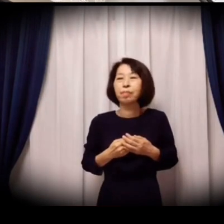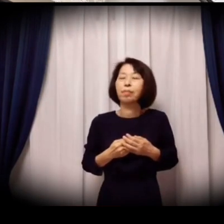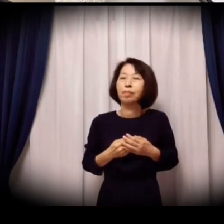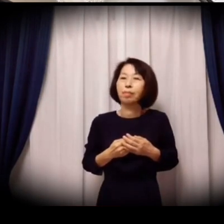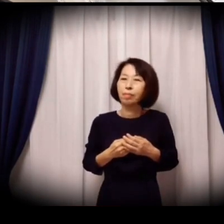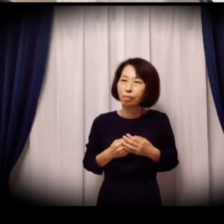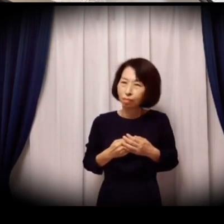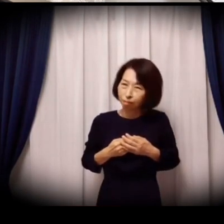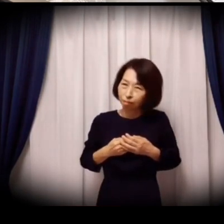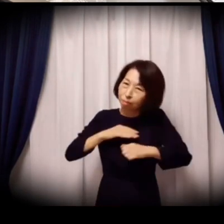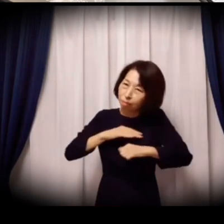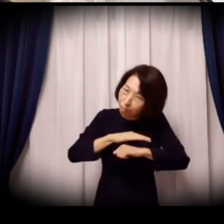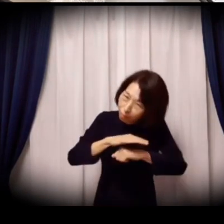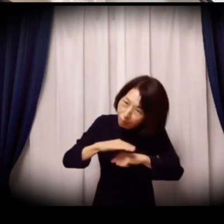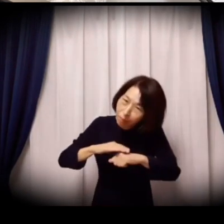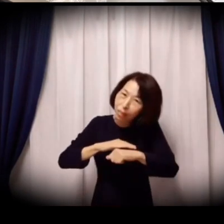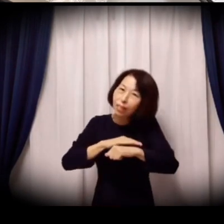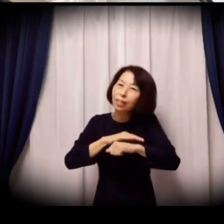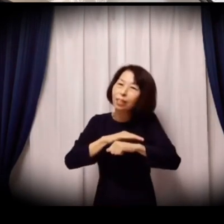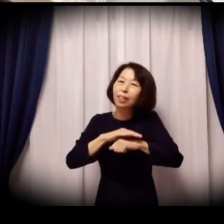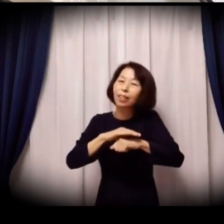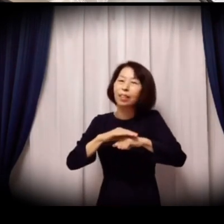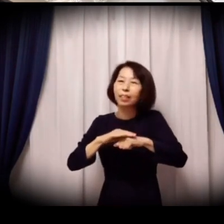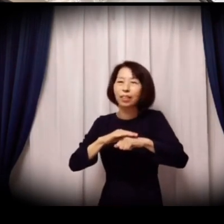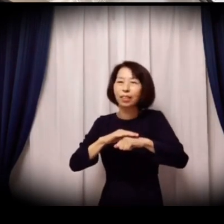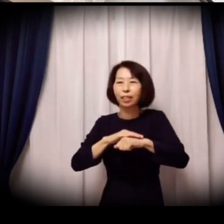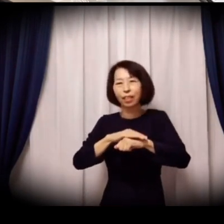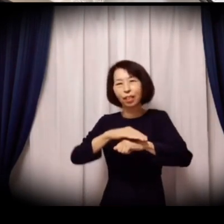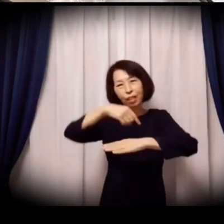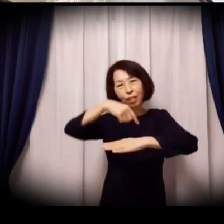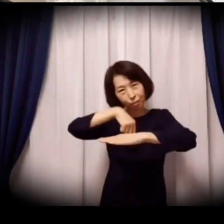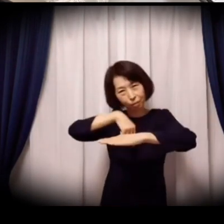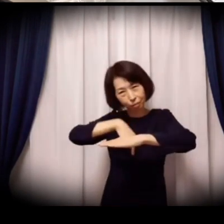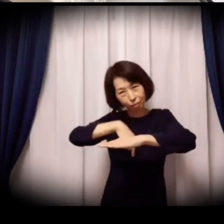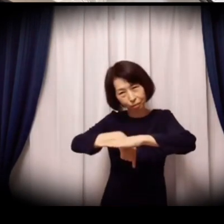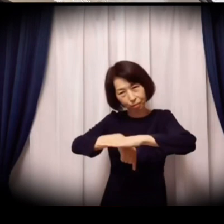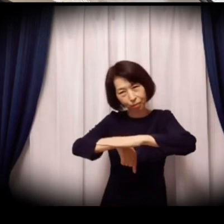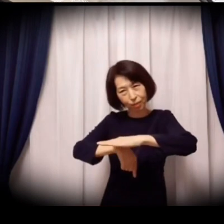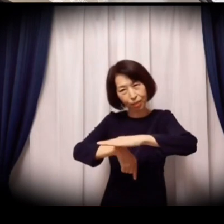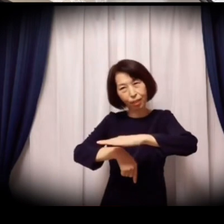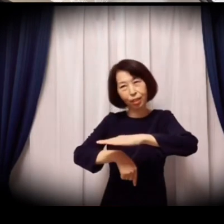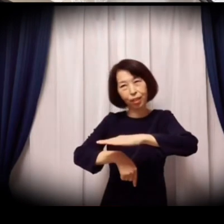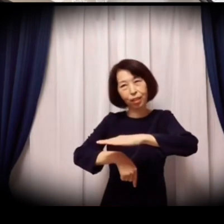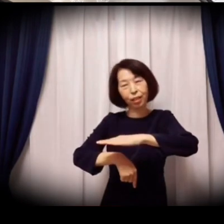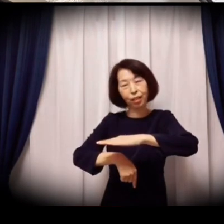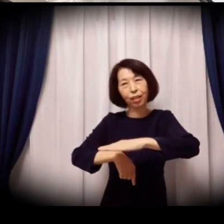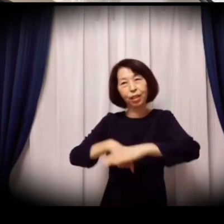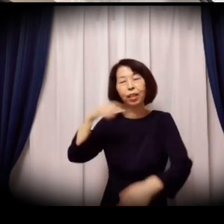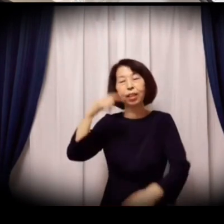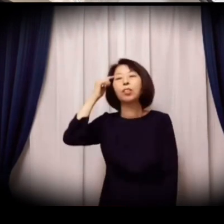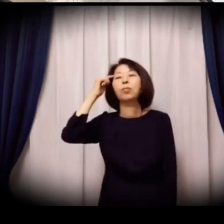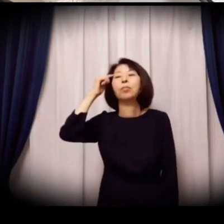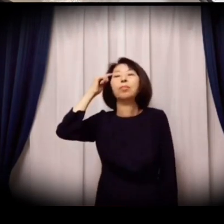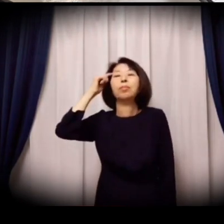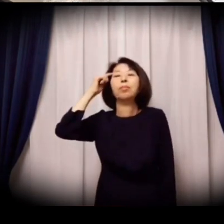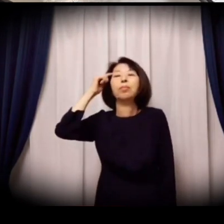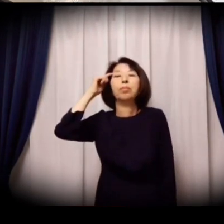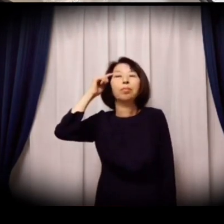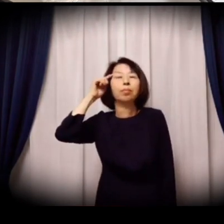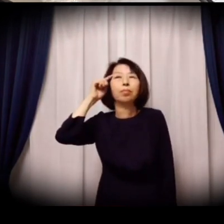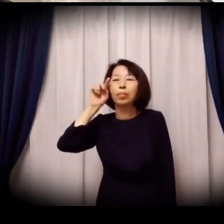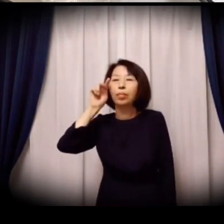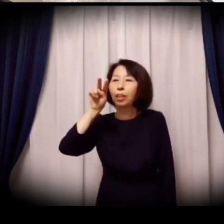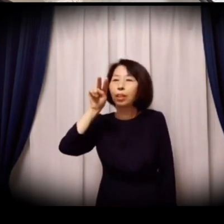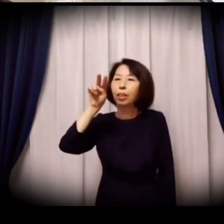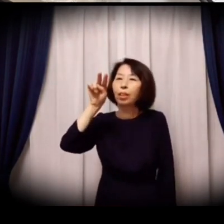I look at love from both sides now From given